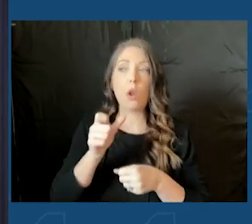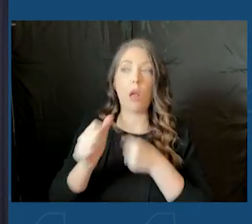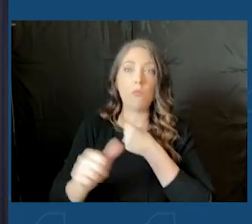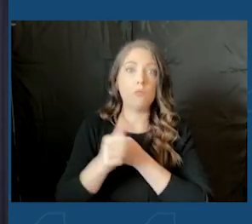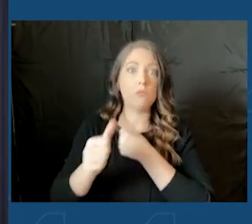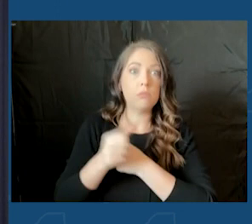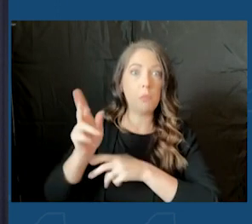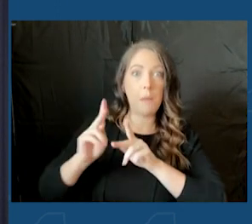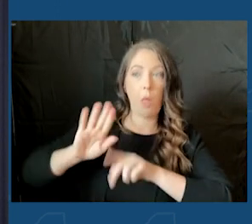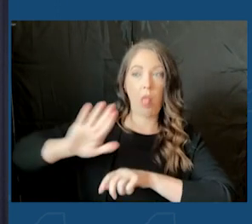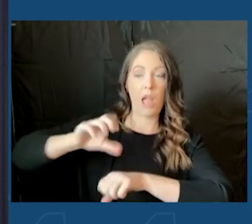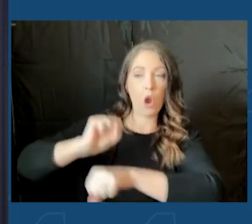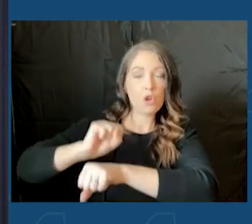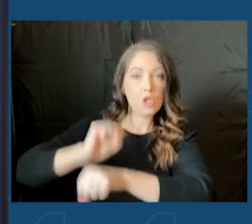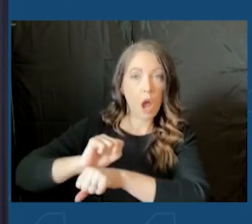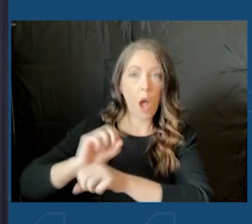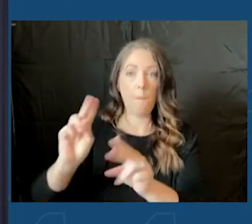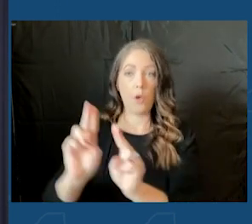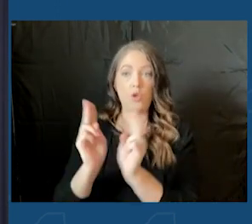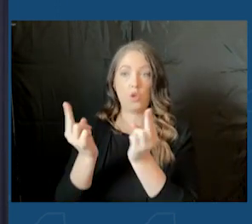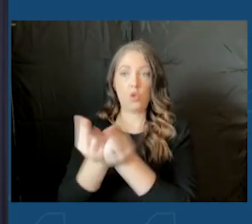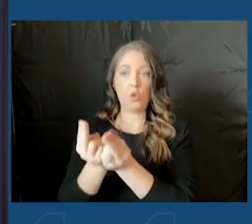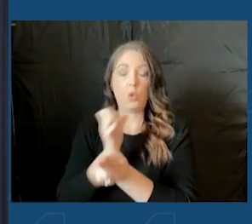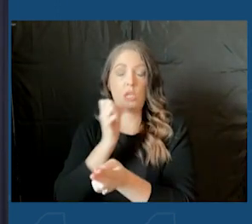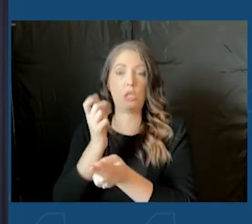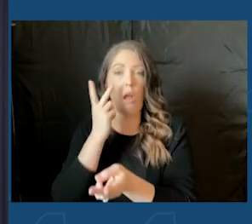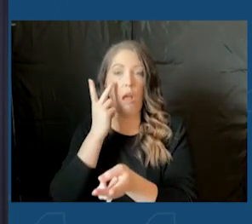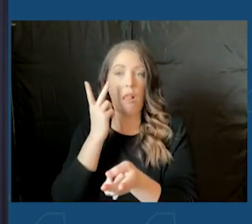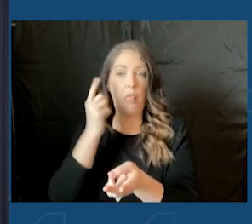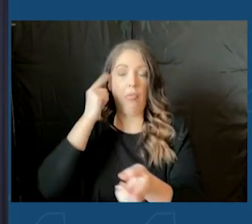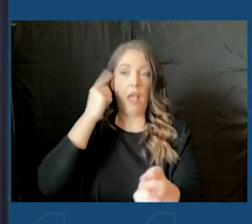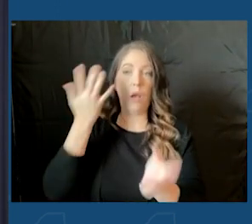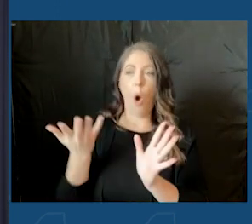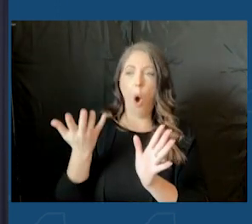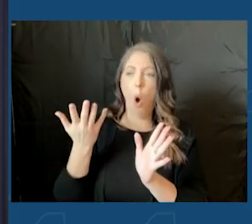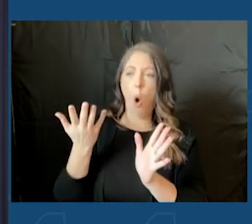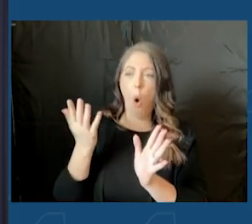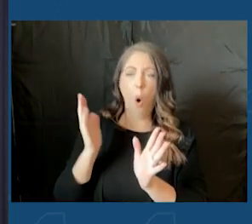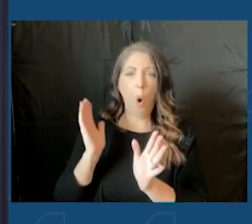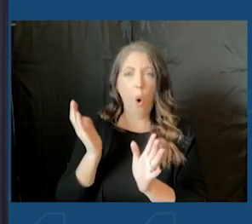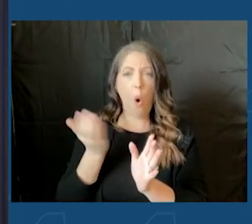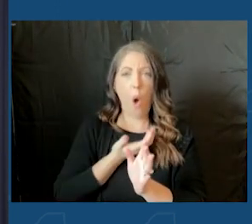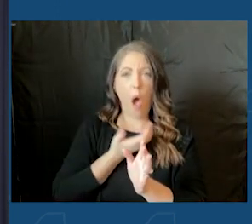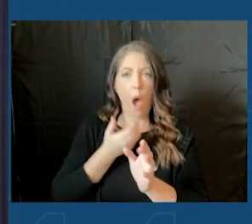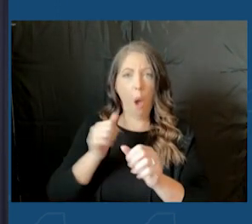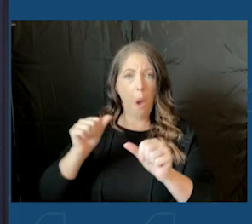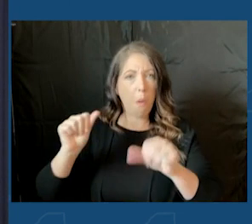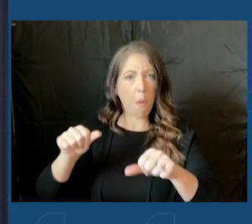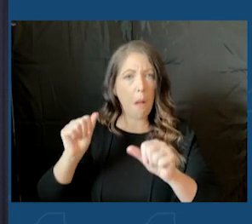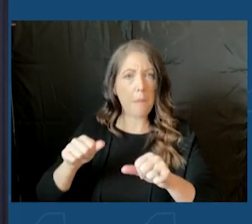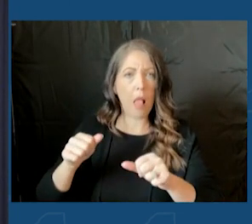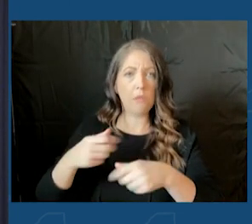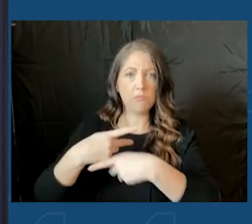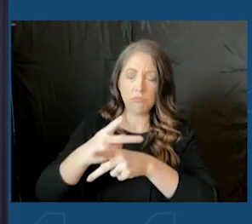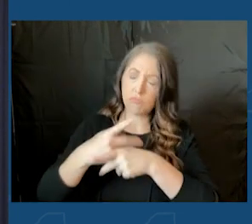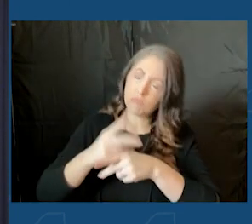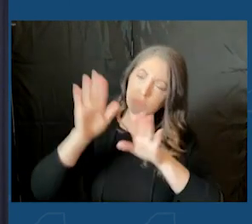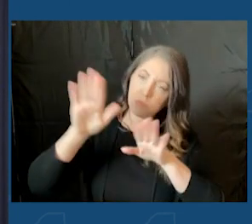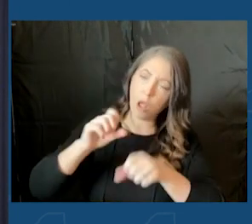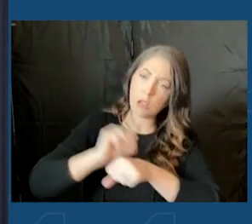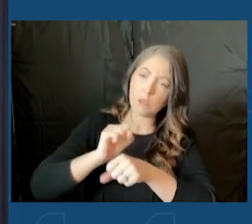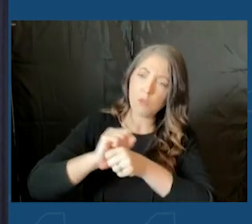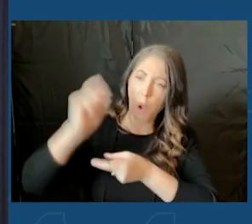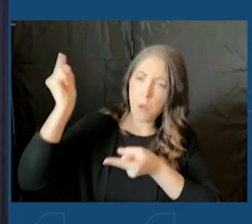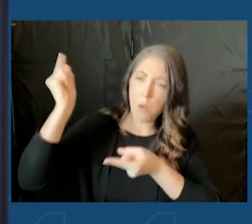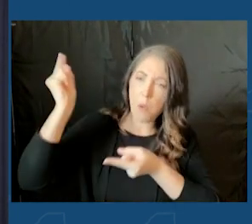sure the union is not going to view this as kind of something that's going to diminish their ability to produce the great jobs that they have been so